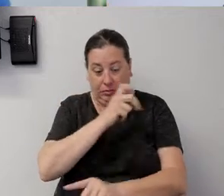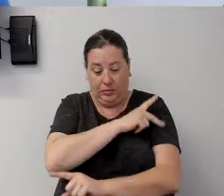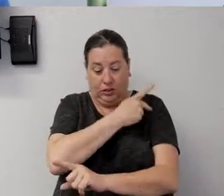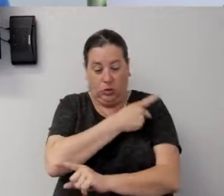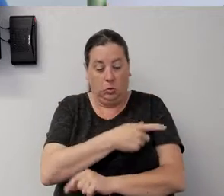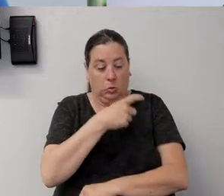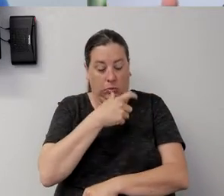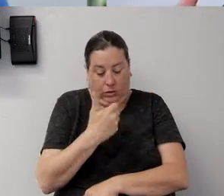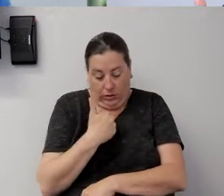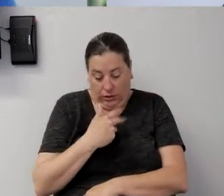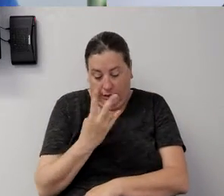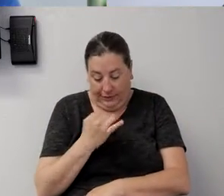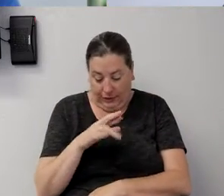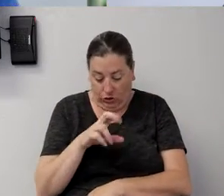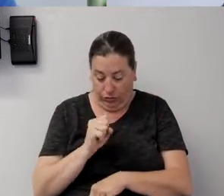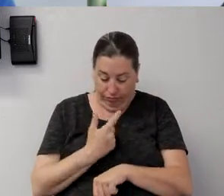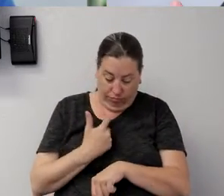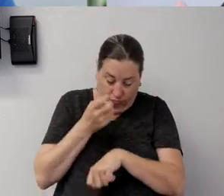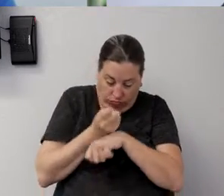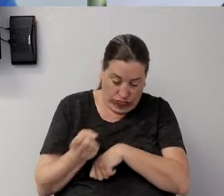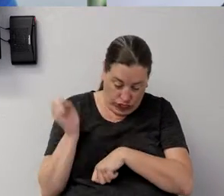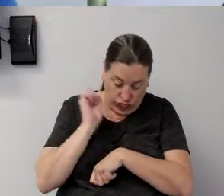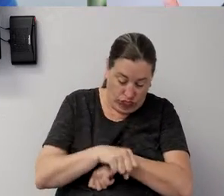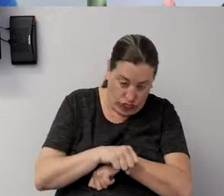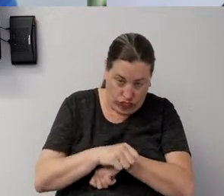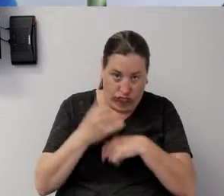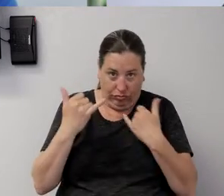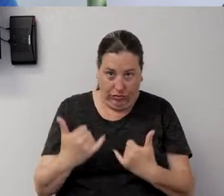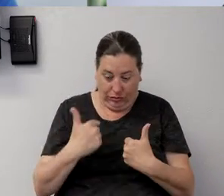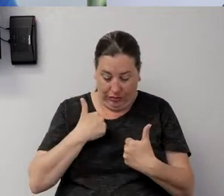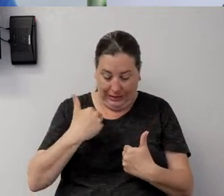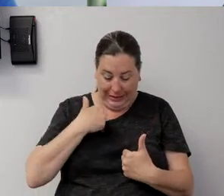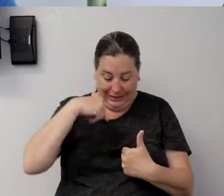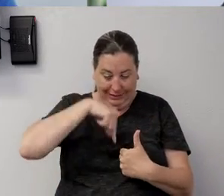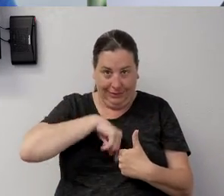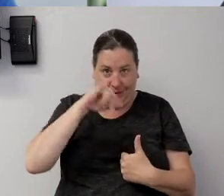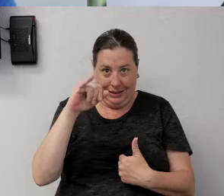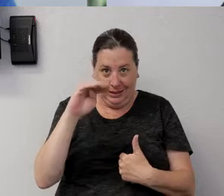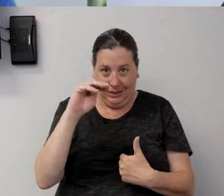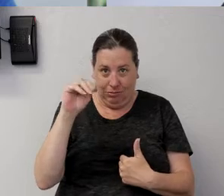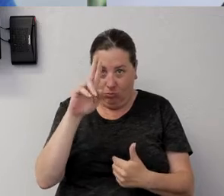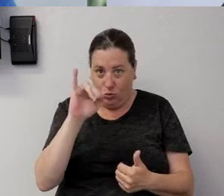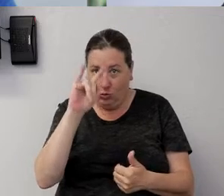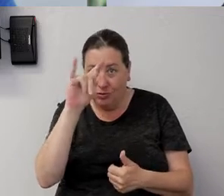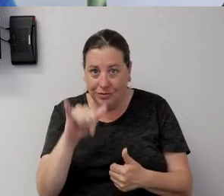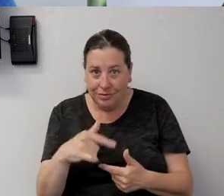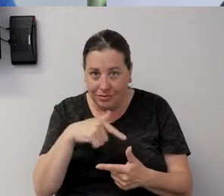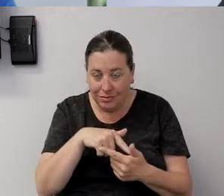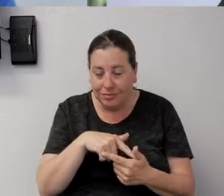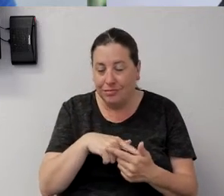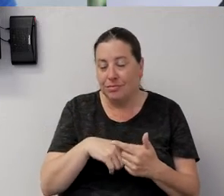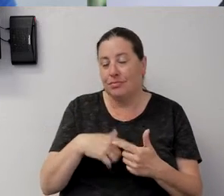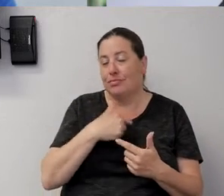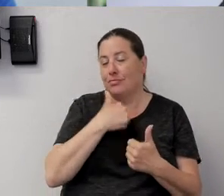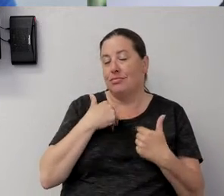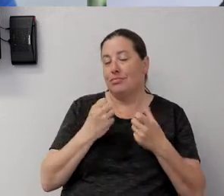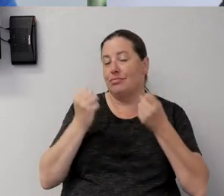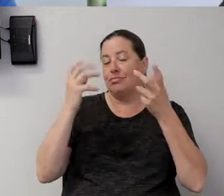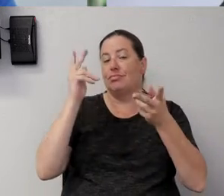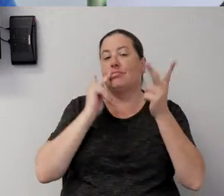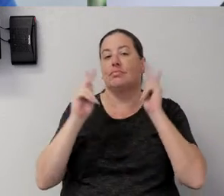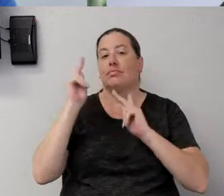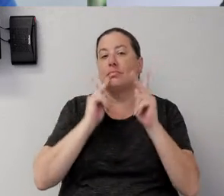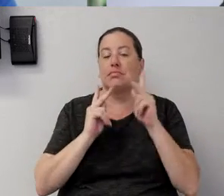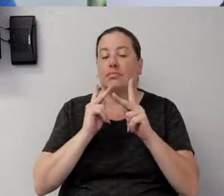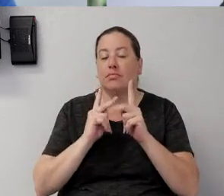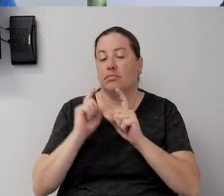and defeated it and now have the antibodies and hopefully the immunity. We've had a lot of folks that are donating blood and having